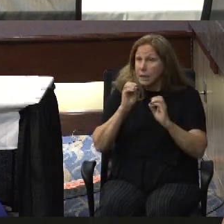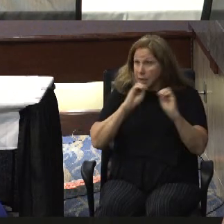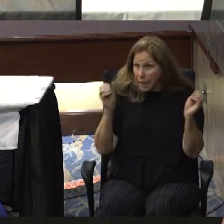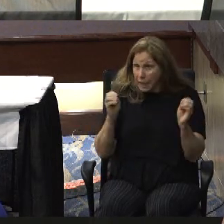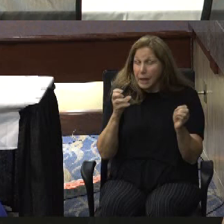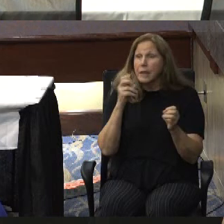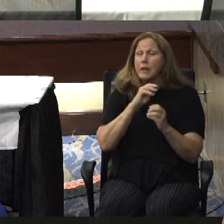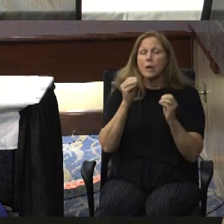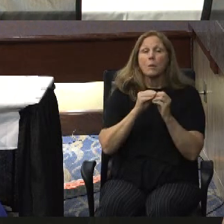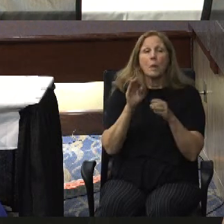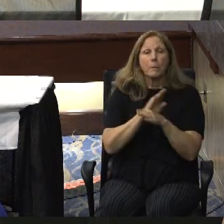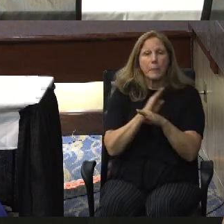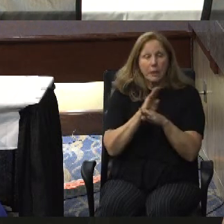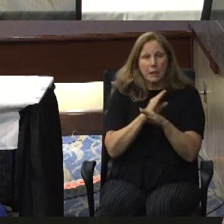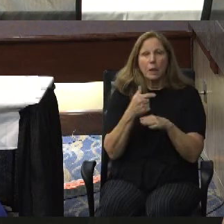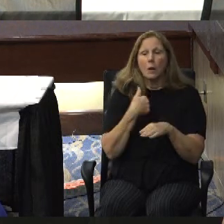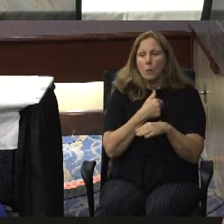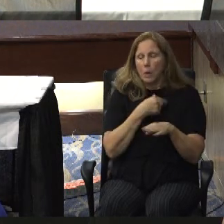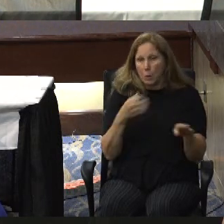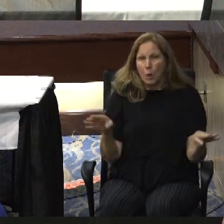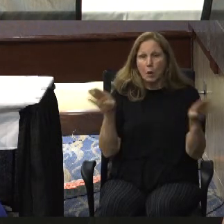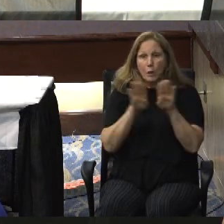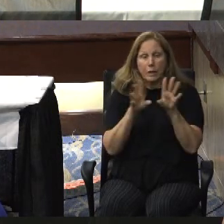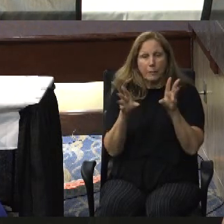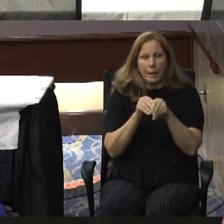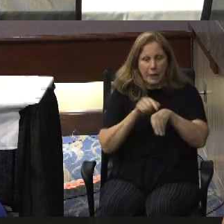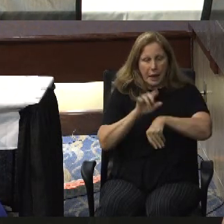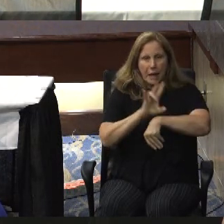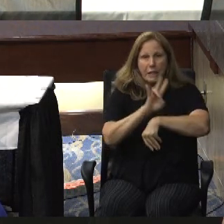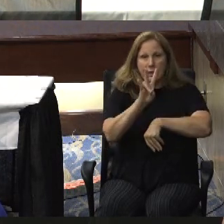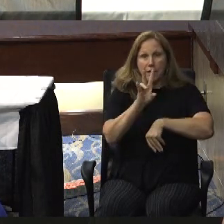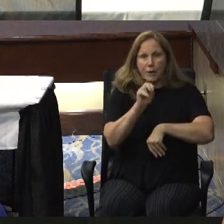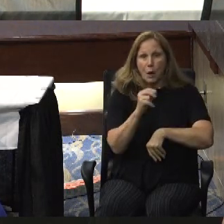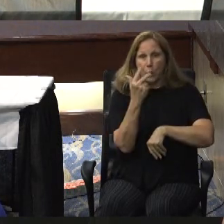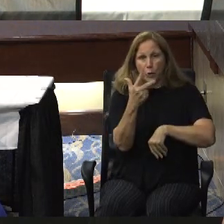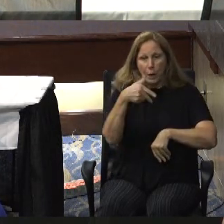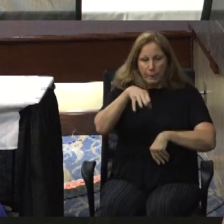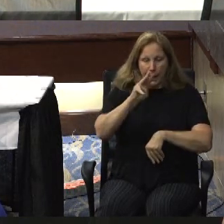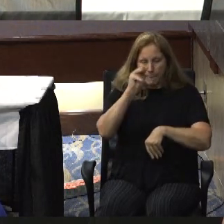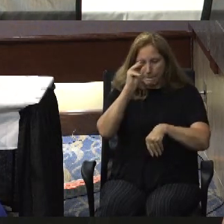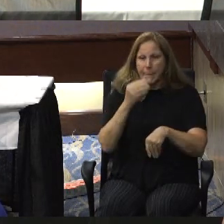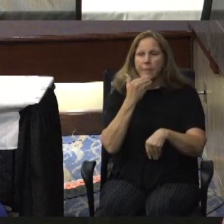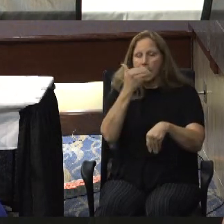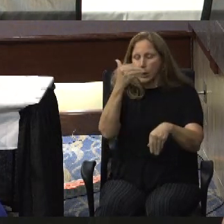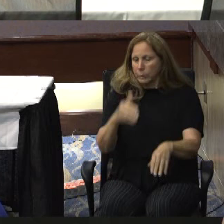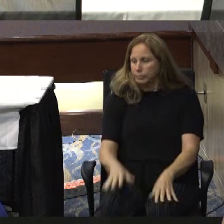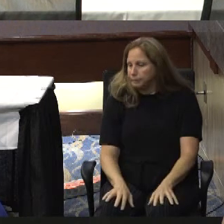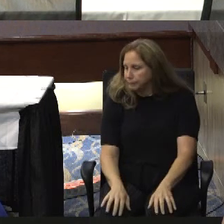being no further business, we will adjourn the meeting at 7:03 p.m. Thank you.